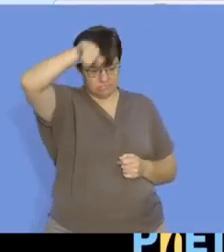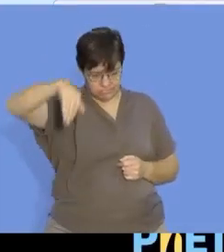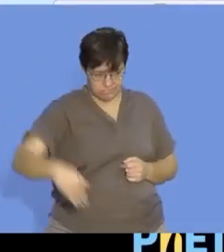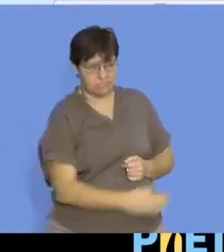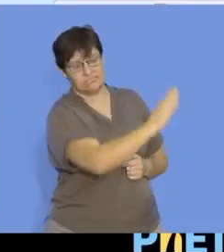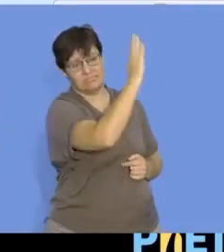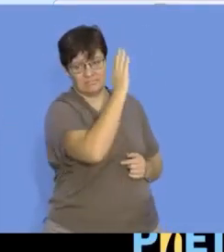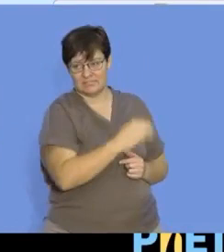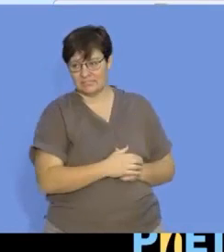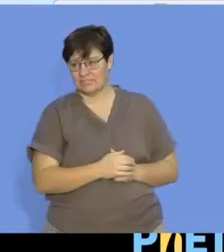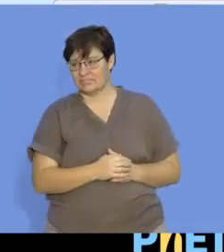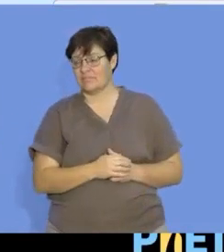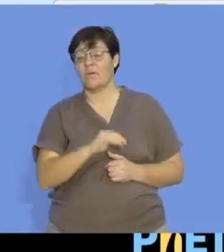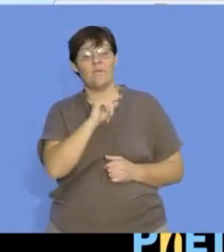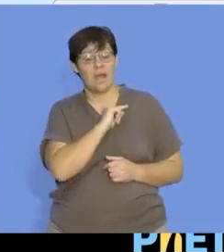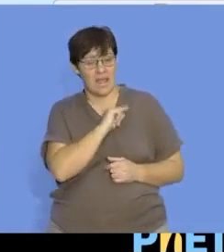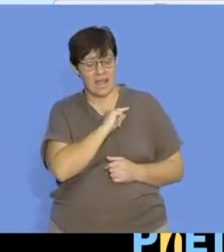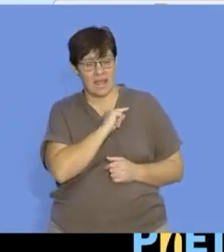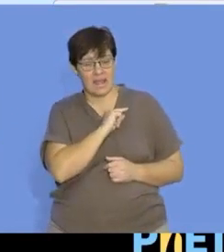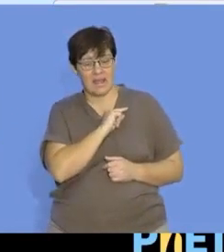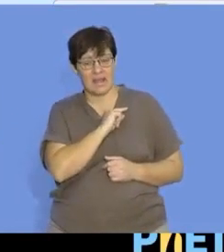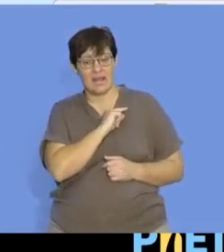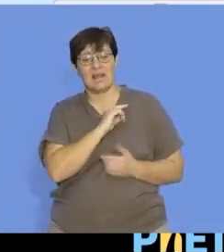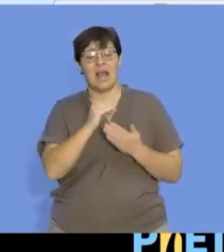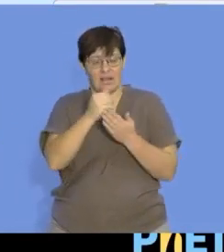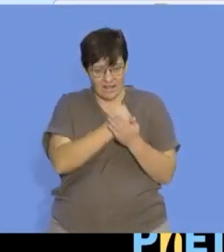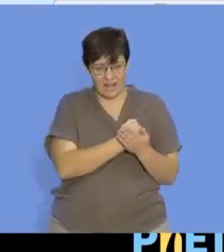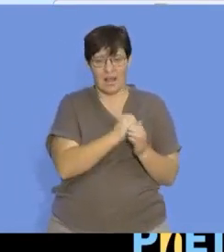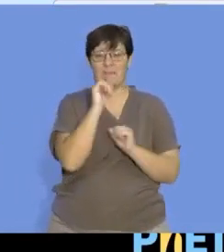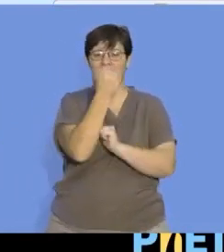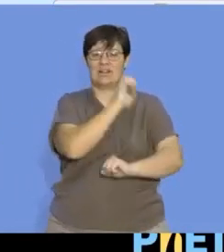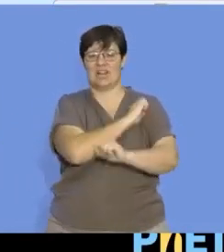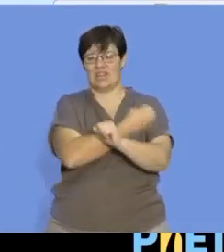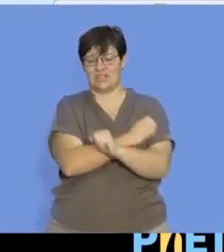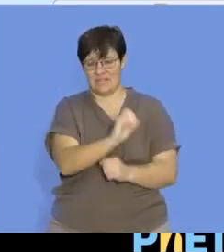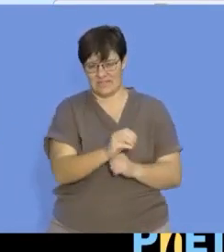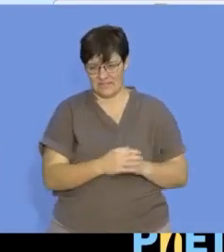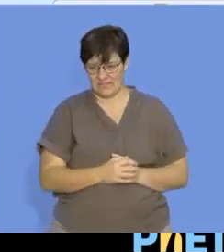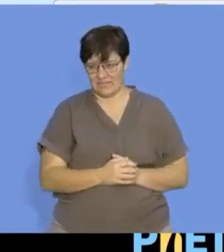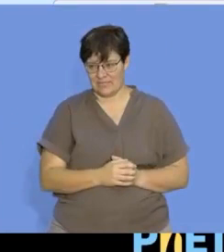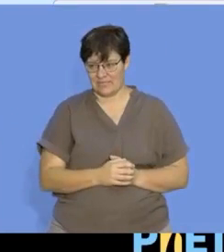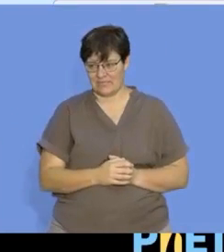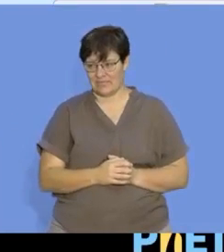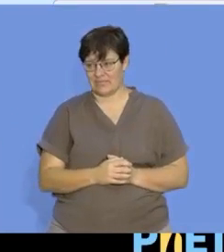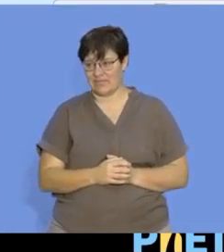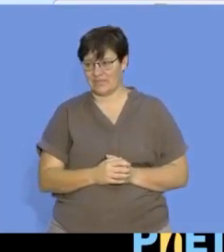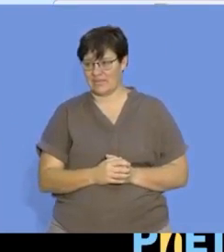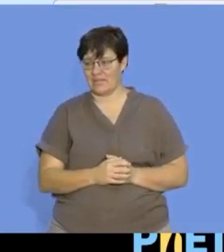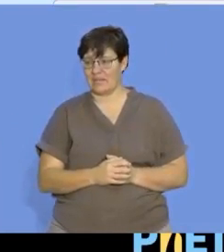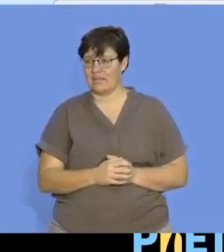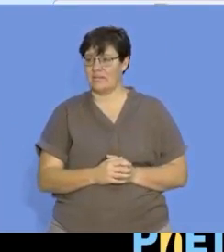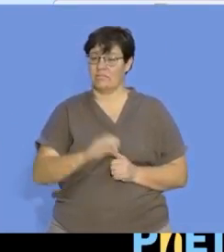going because of the conservation of mechanical energy. When I put my skateboarder over